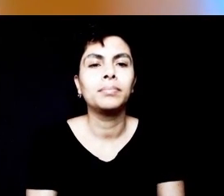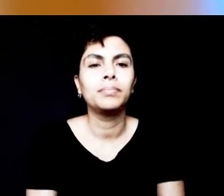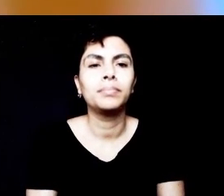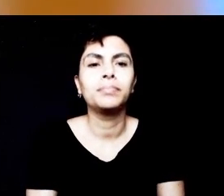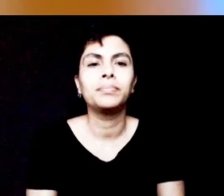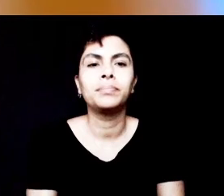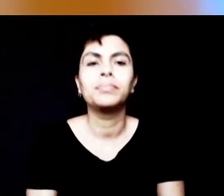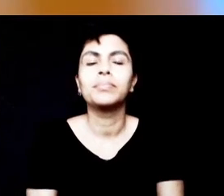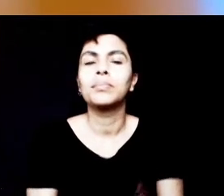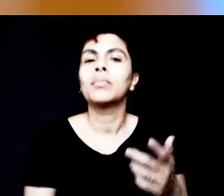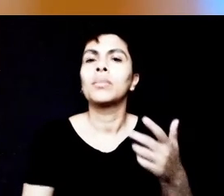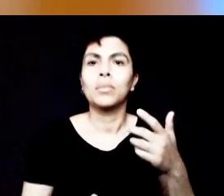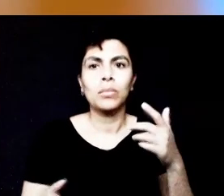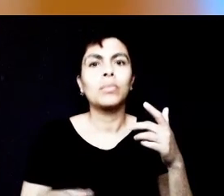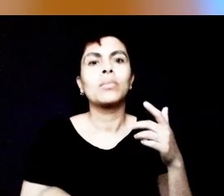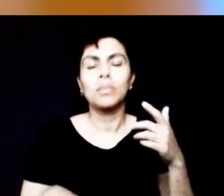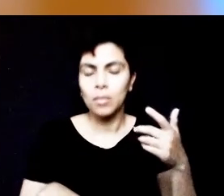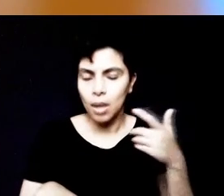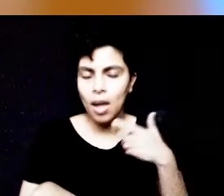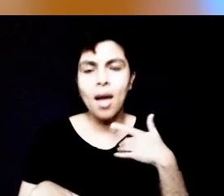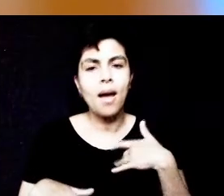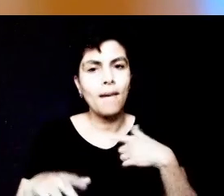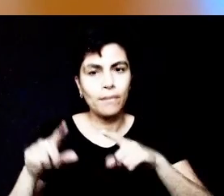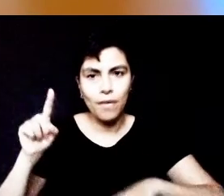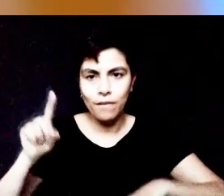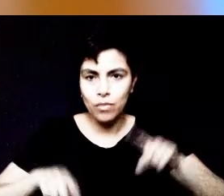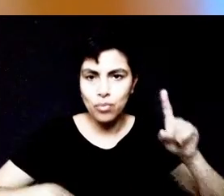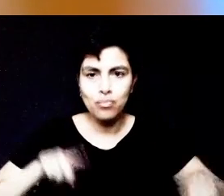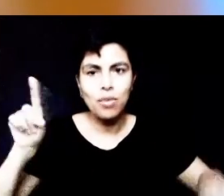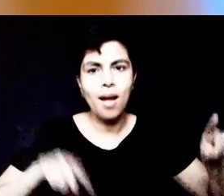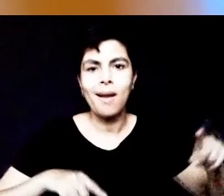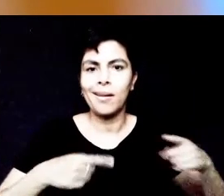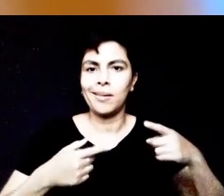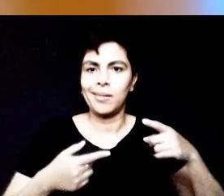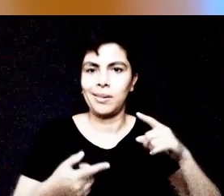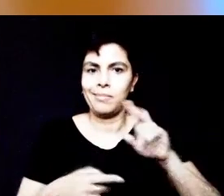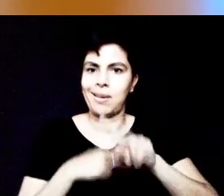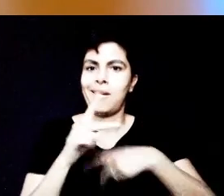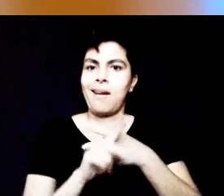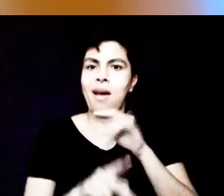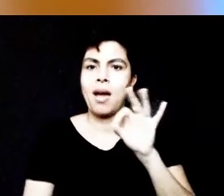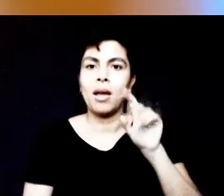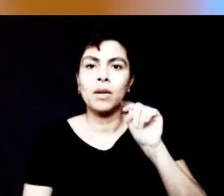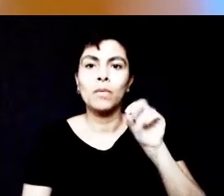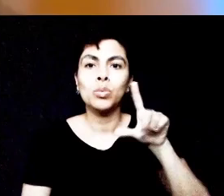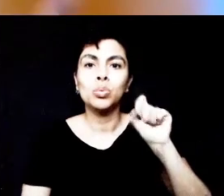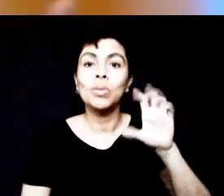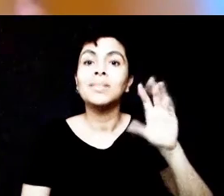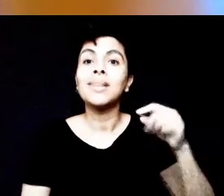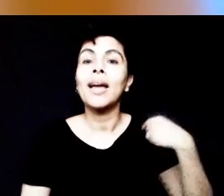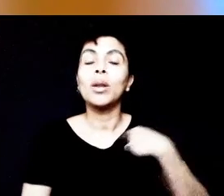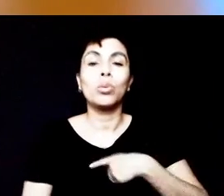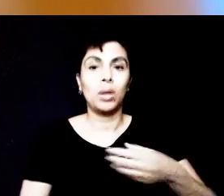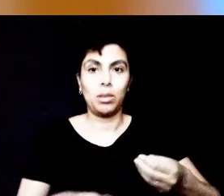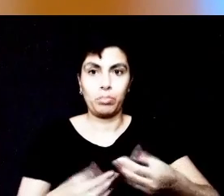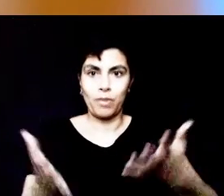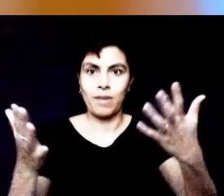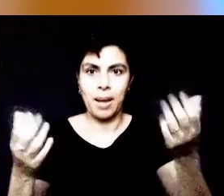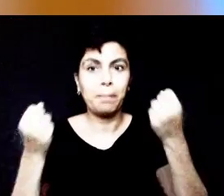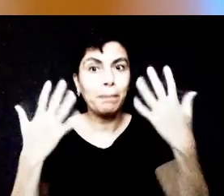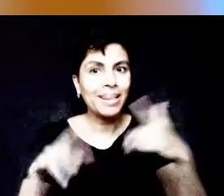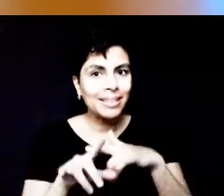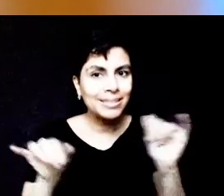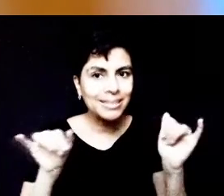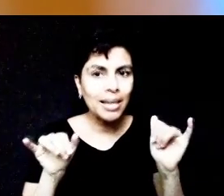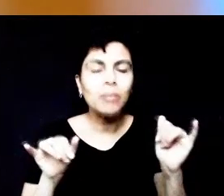We like to use a really wide variety of tools, and we like to put out a lot at the same time so